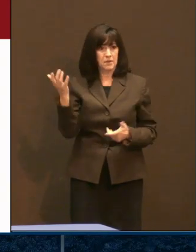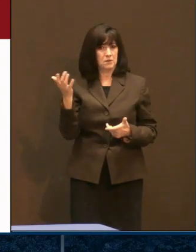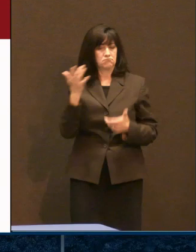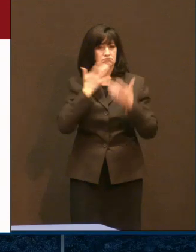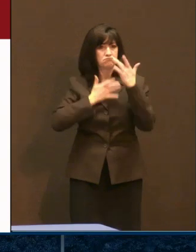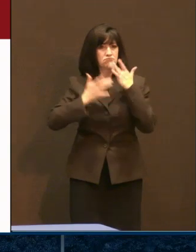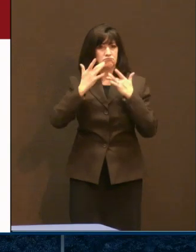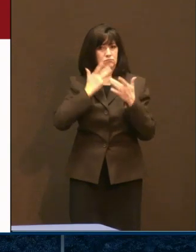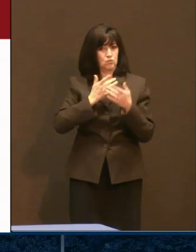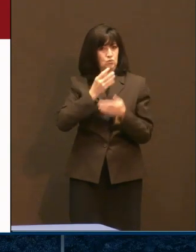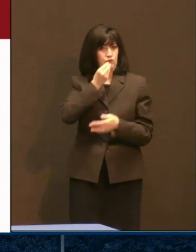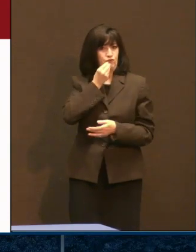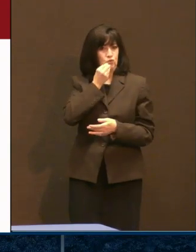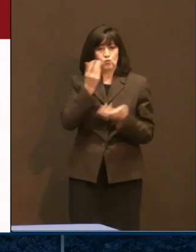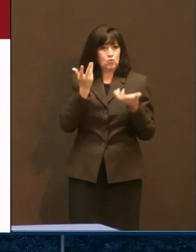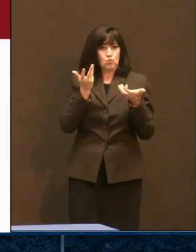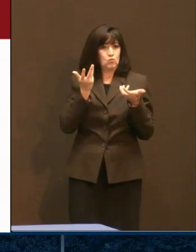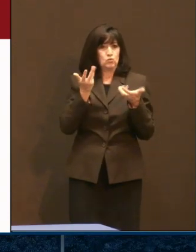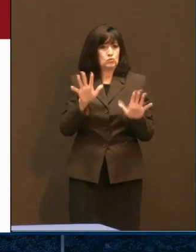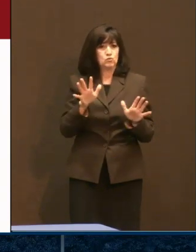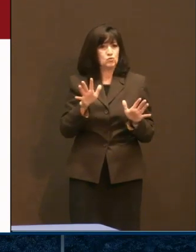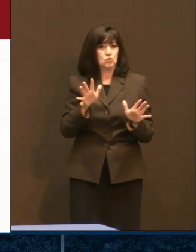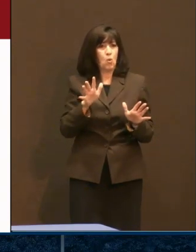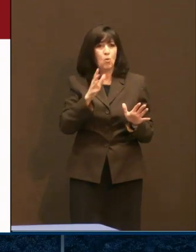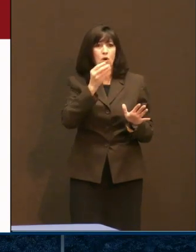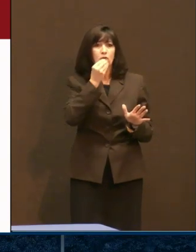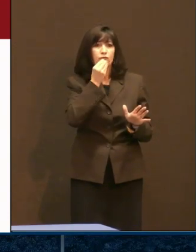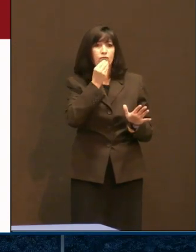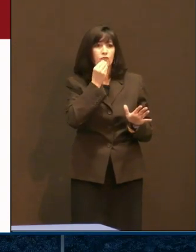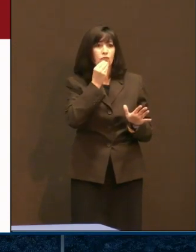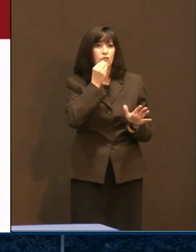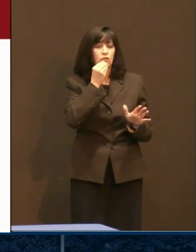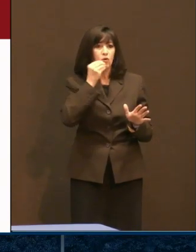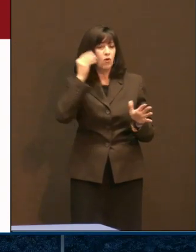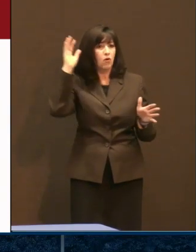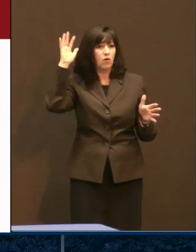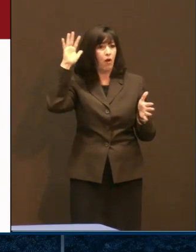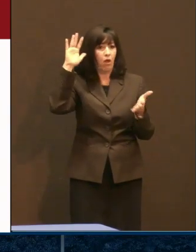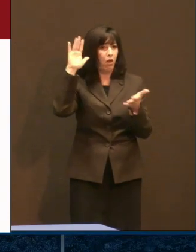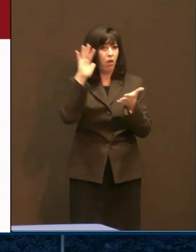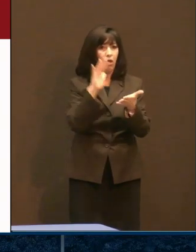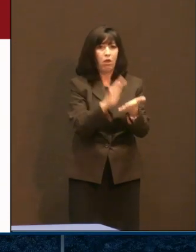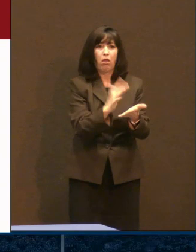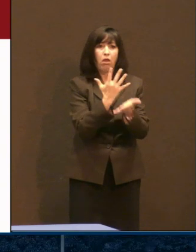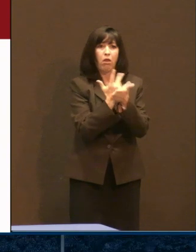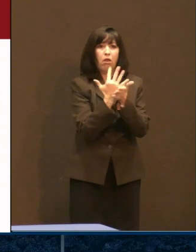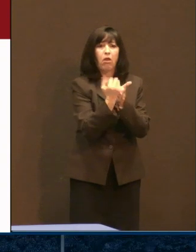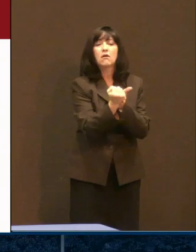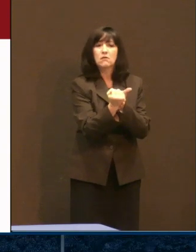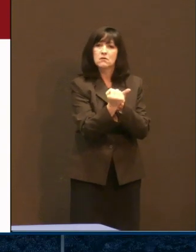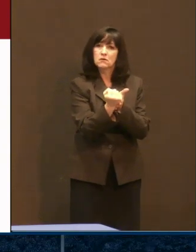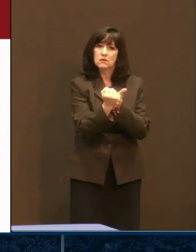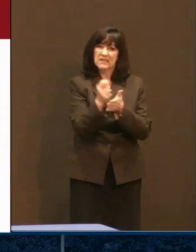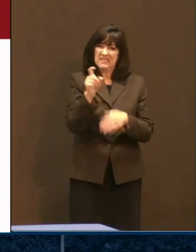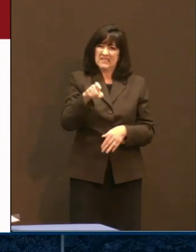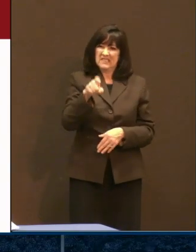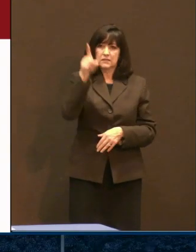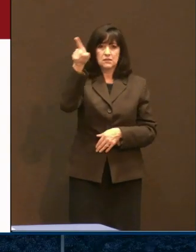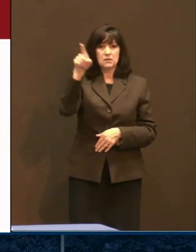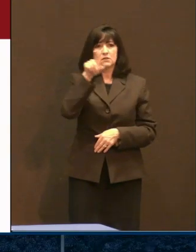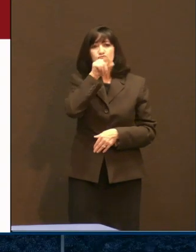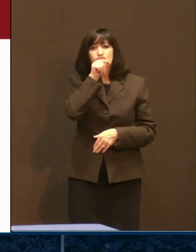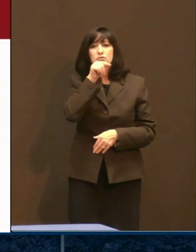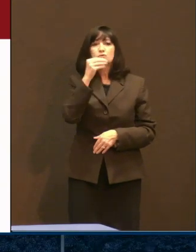to working with the plants on a testing program for those employees. Again, there are a number of cases